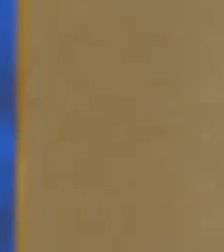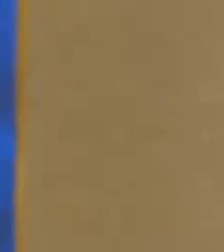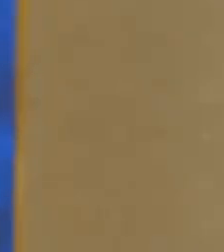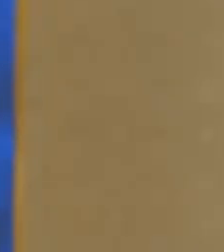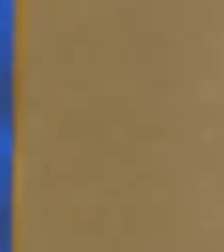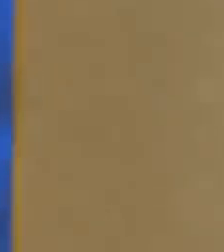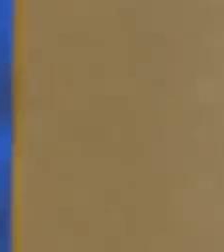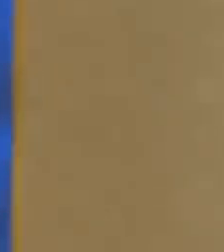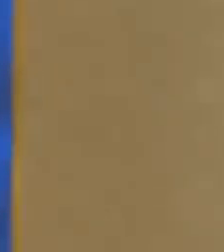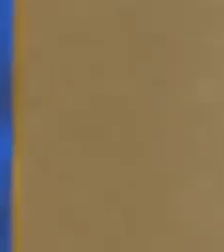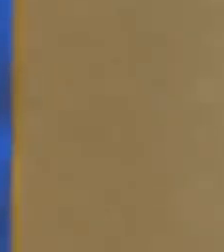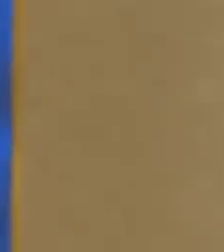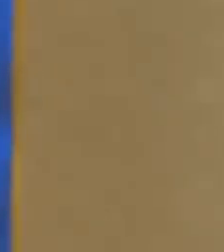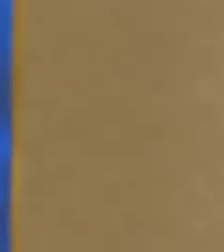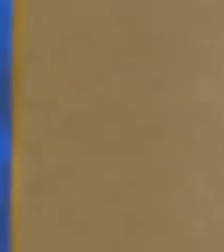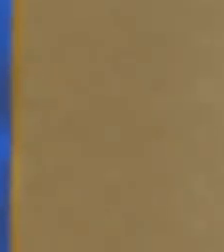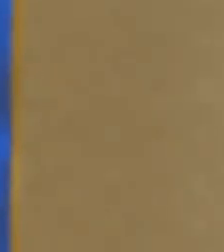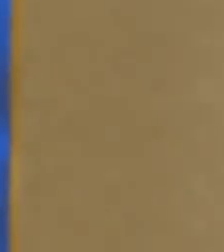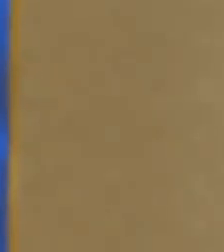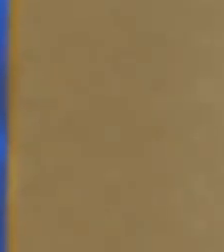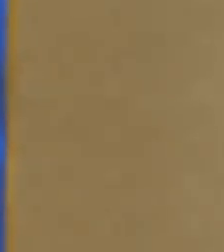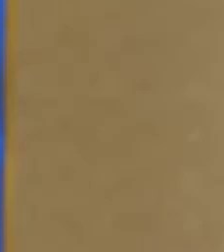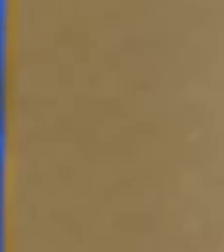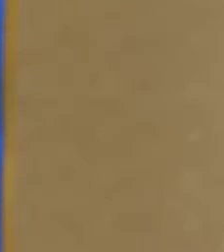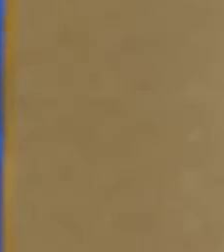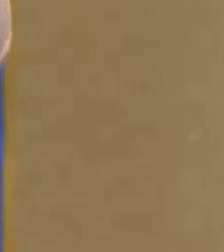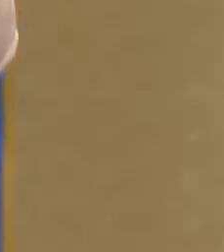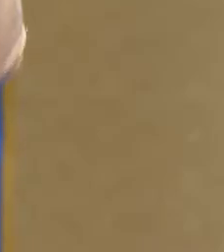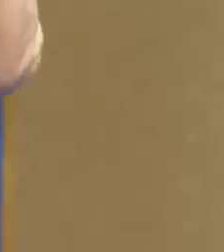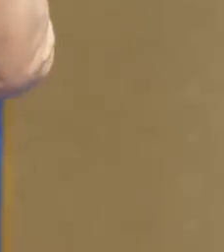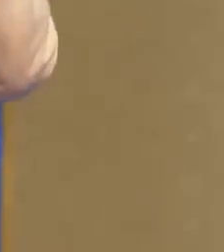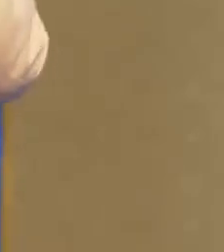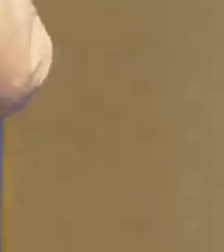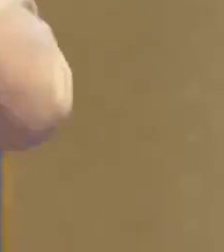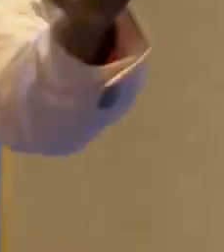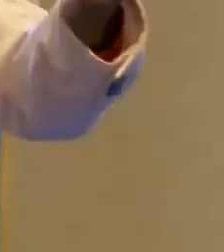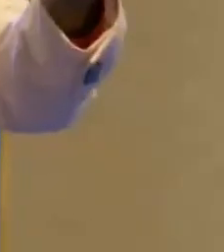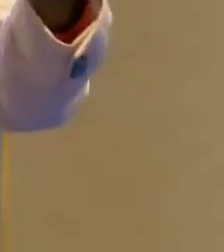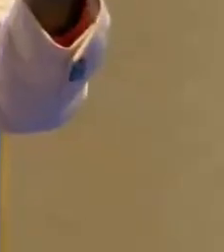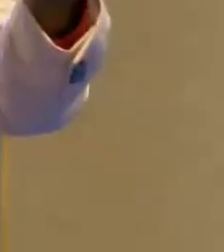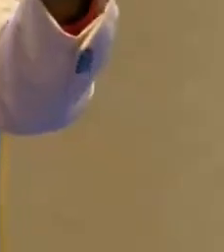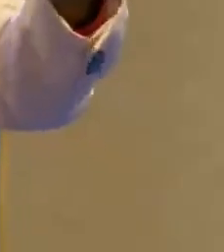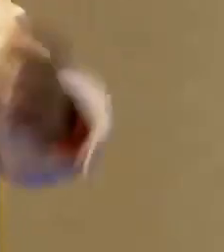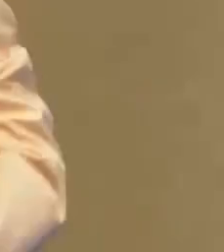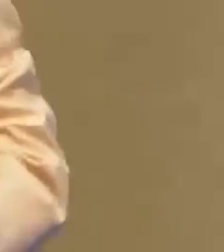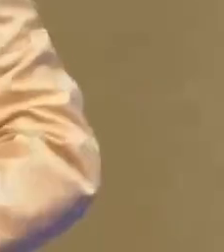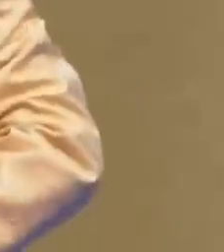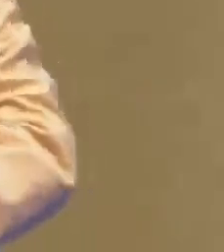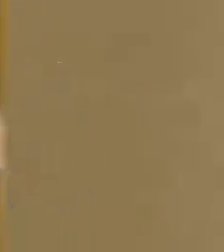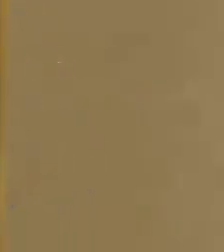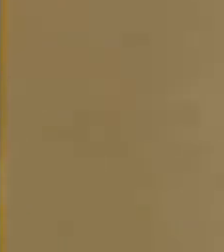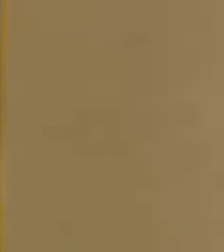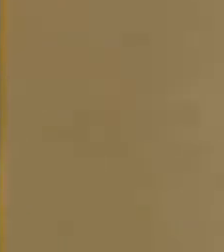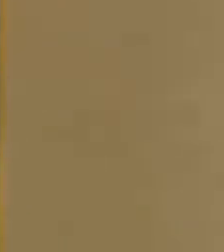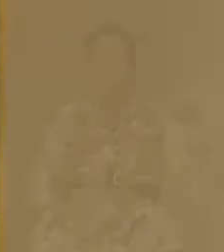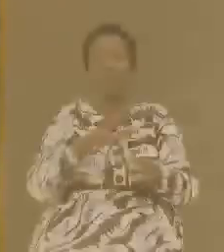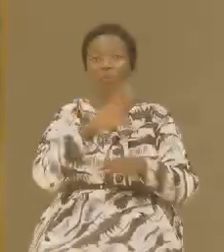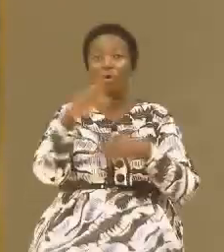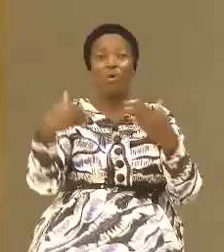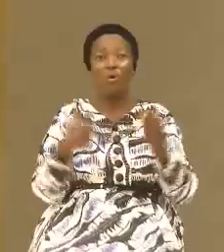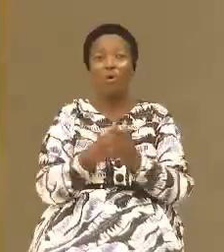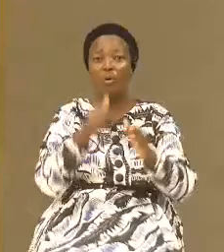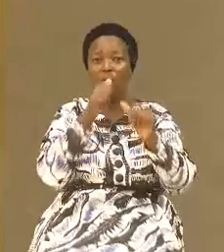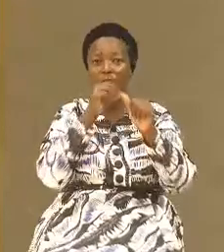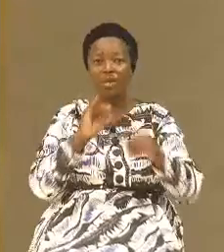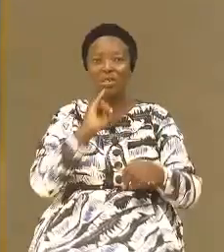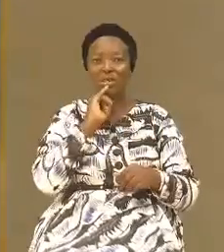your creator, your redeemer, and the very source of all blessing is talking to